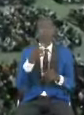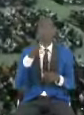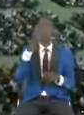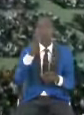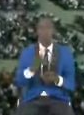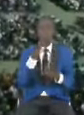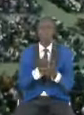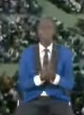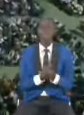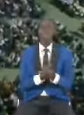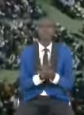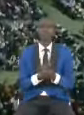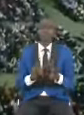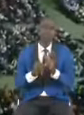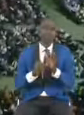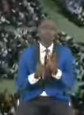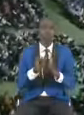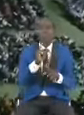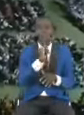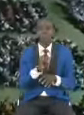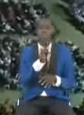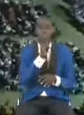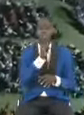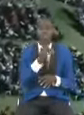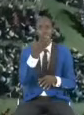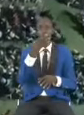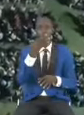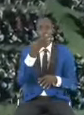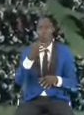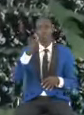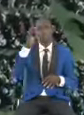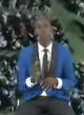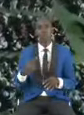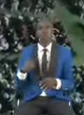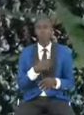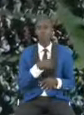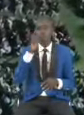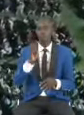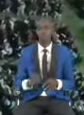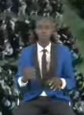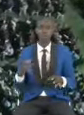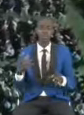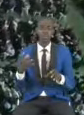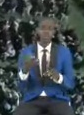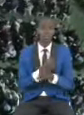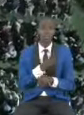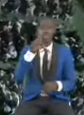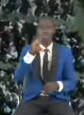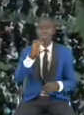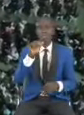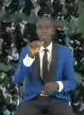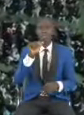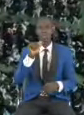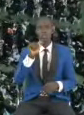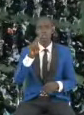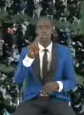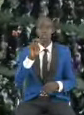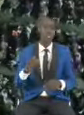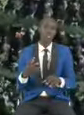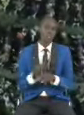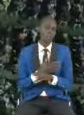persuasion is not of God. We must take leaven away. And it